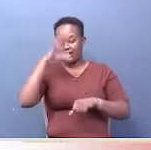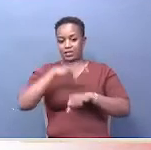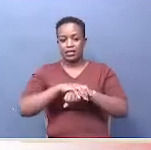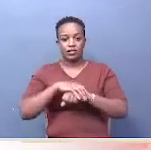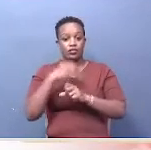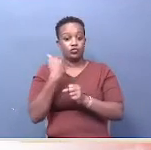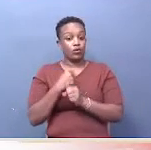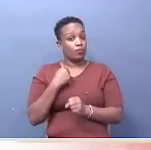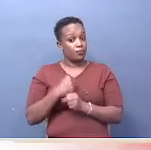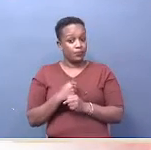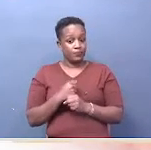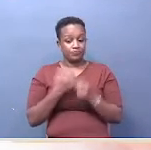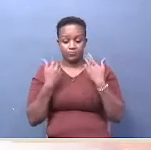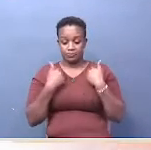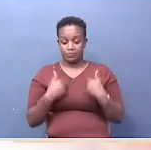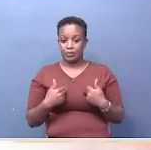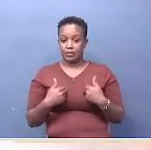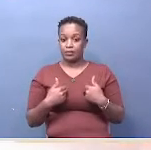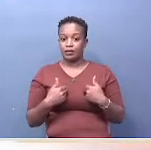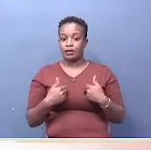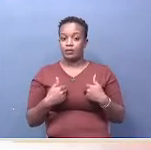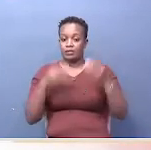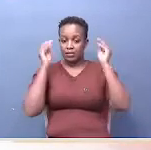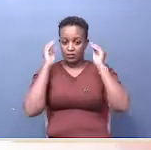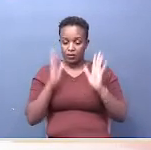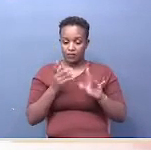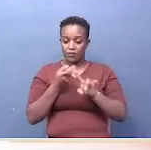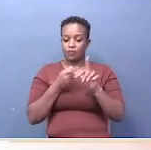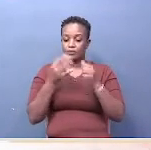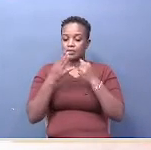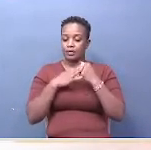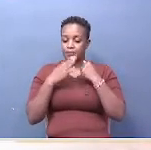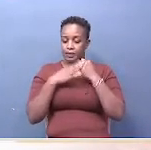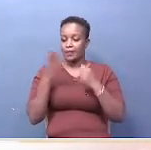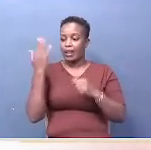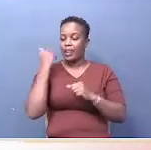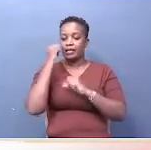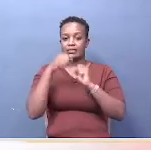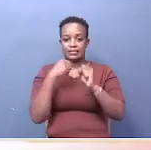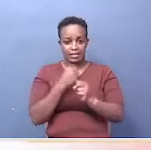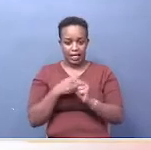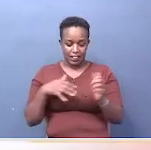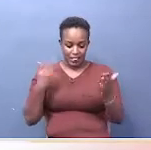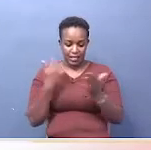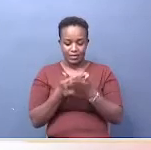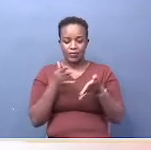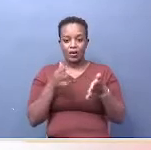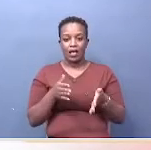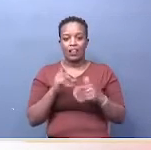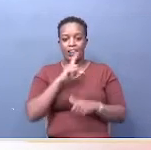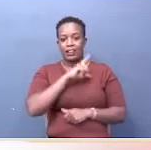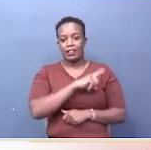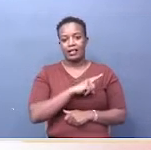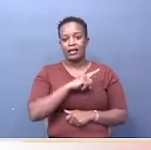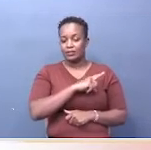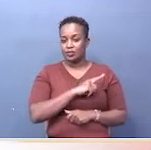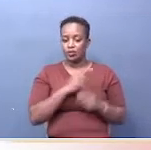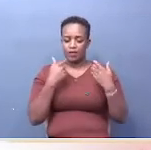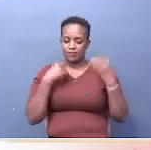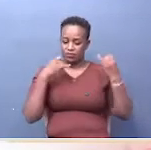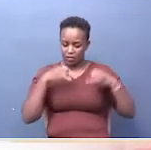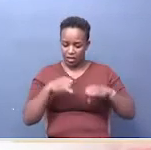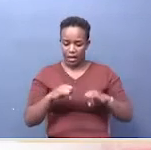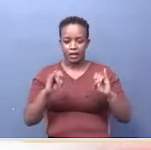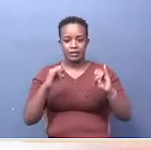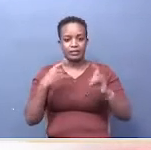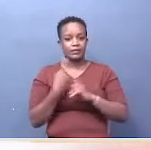an SMO from September last year up to date. I'm lucky to have tried several